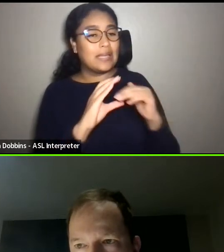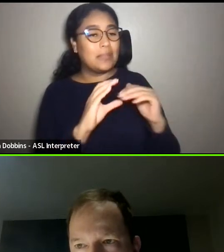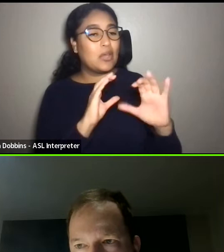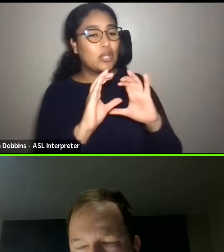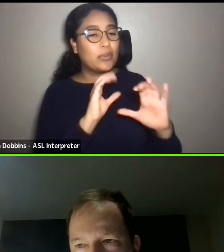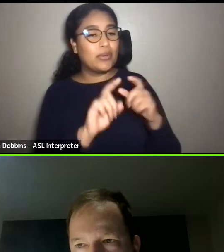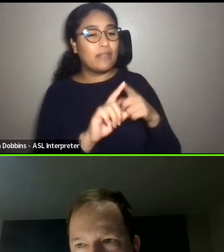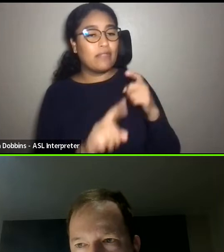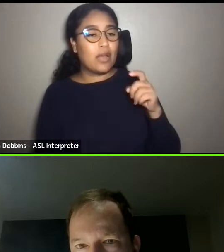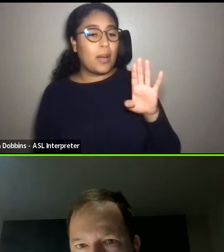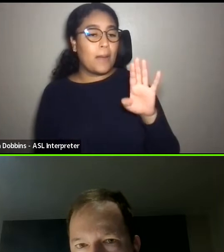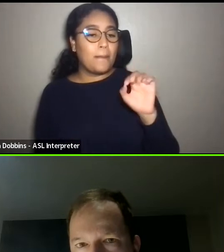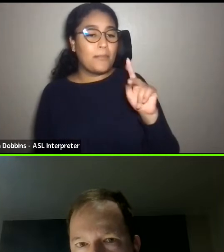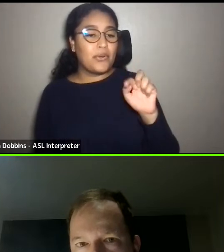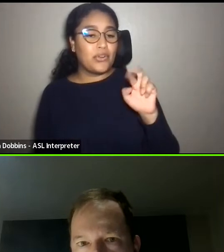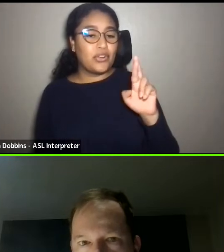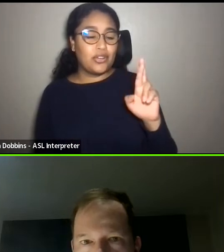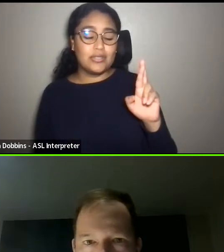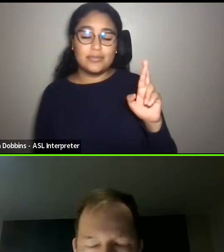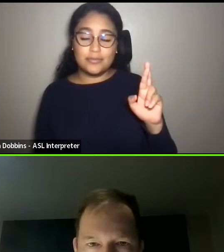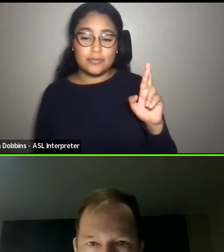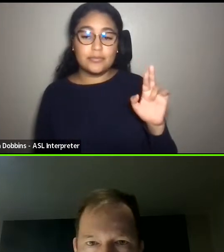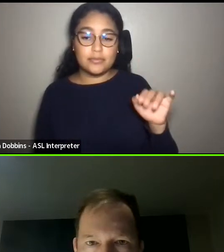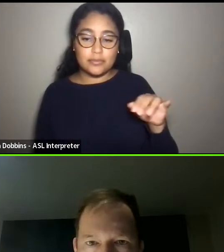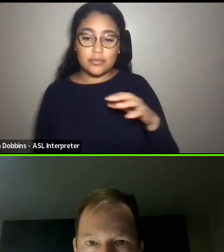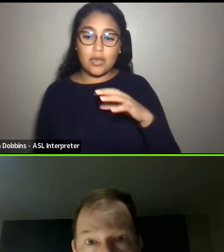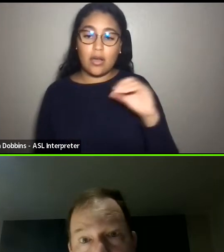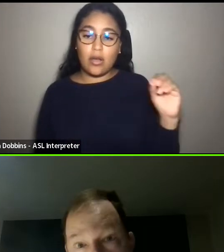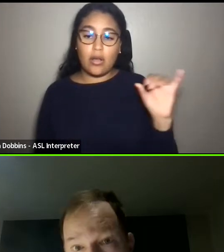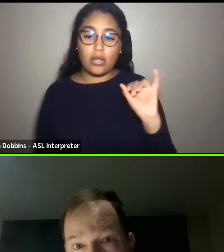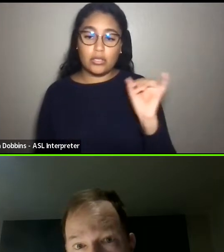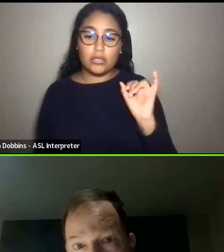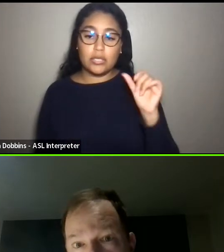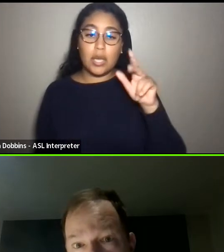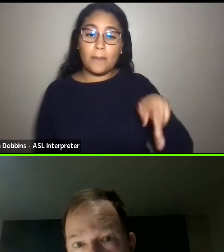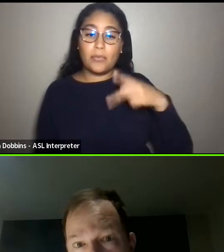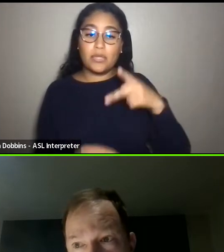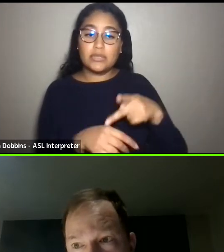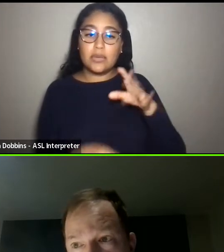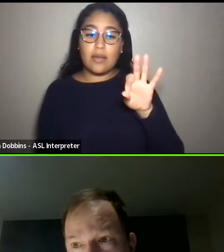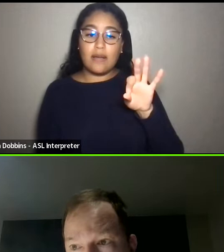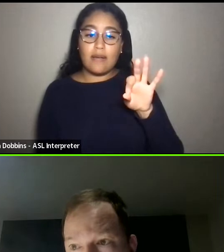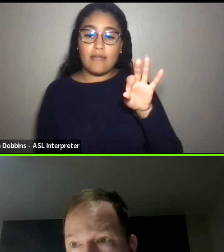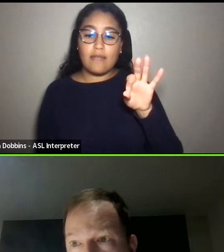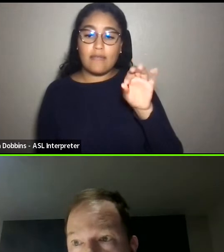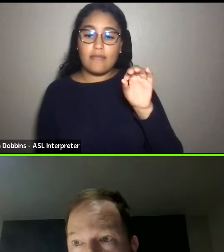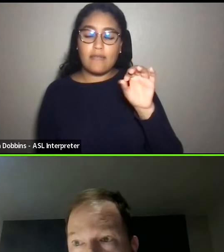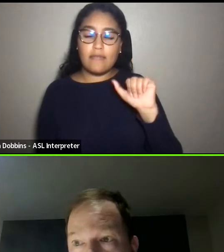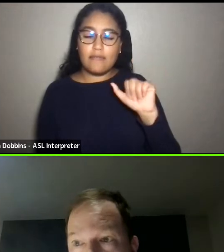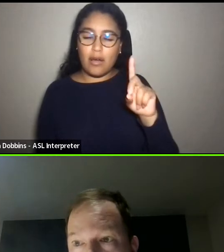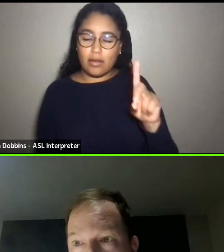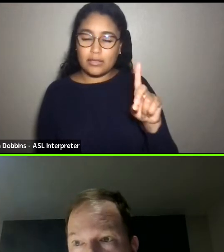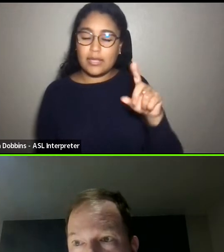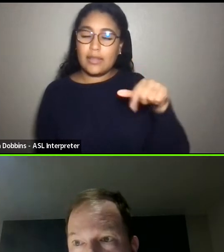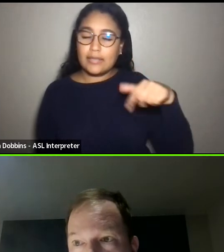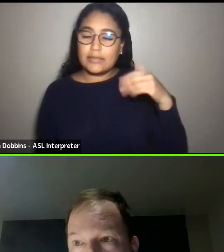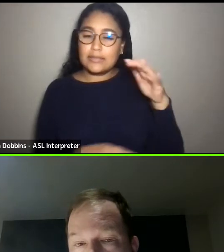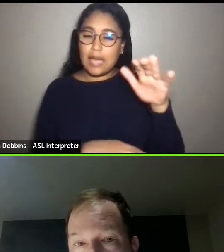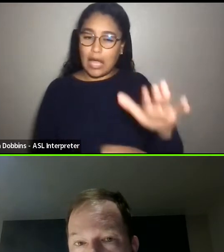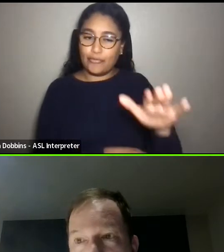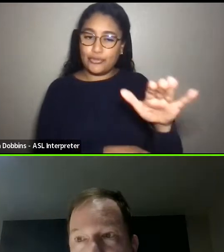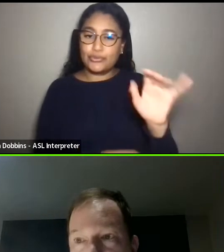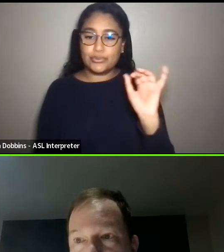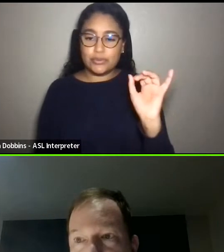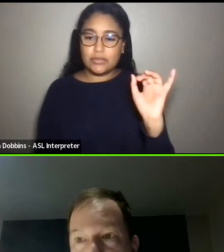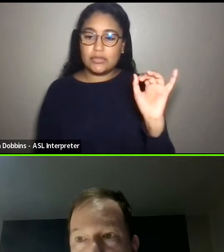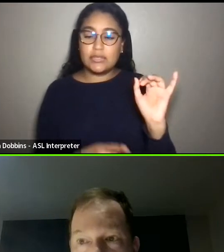from Superintendent Booker and also from Principal Fong that came out this afternoon. You